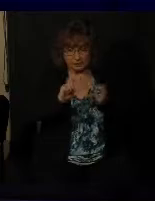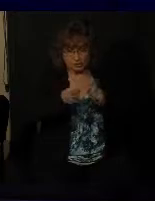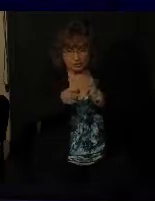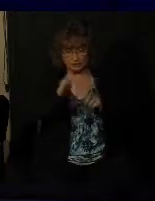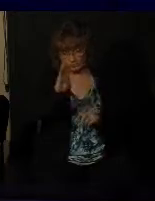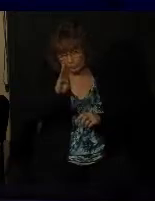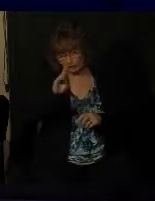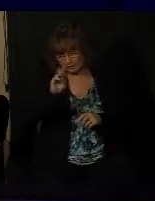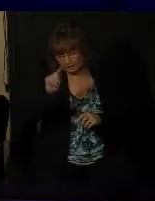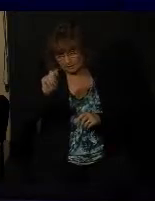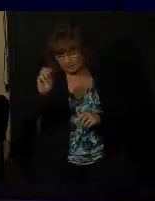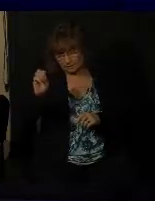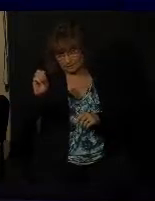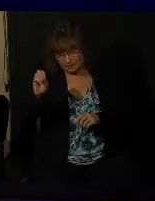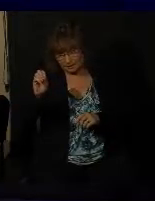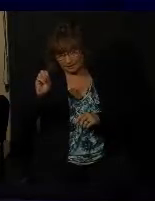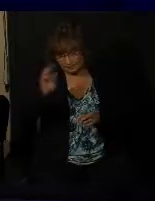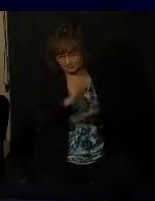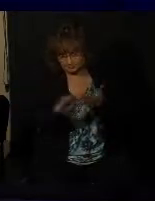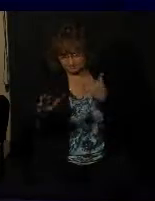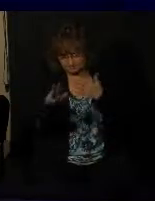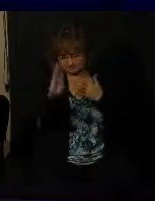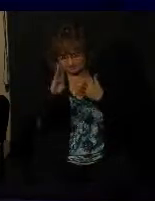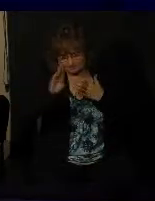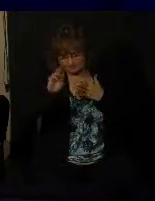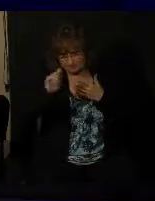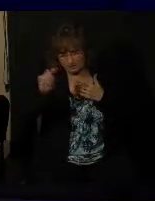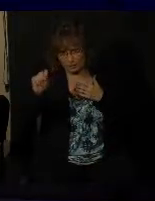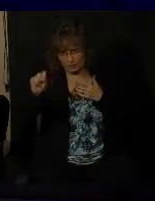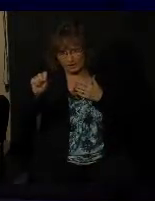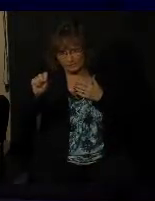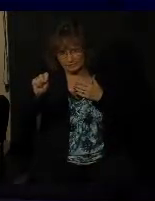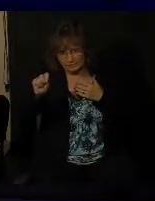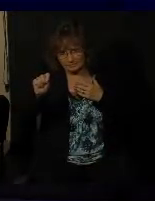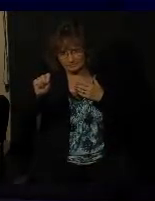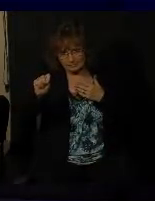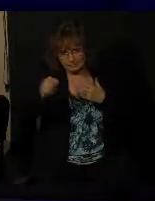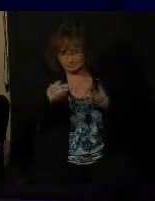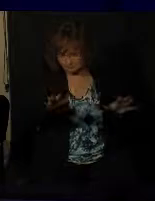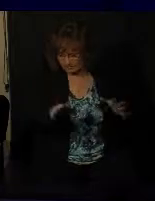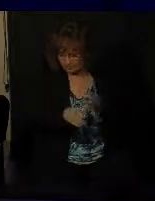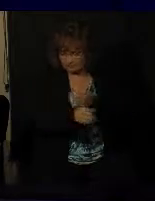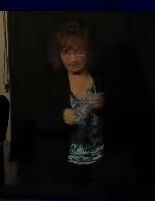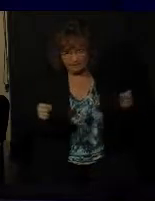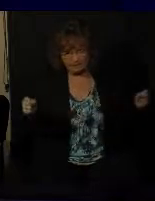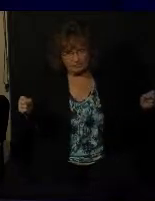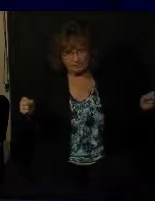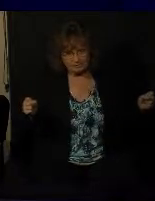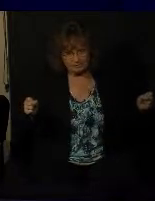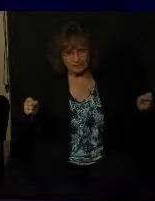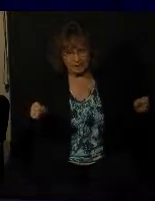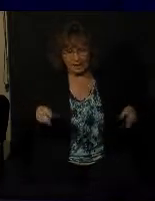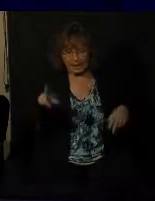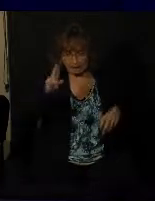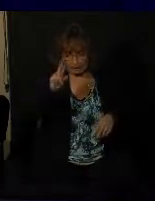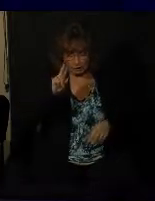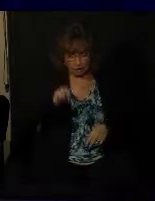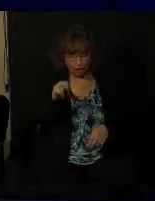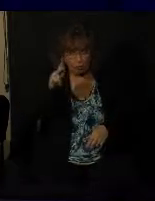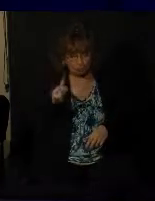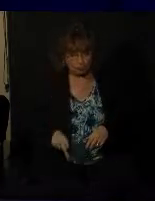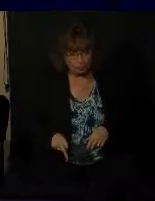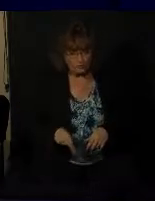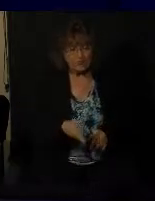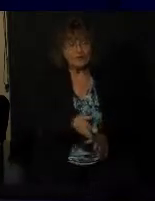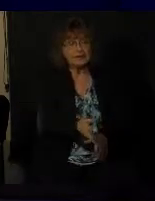can pluck himself out of the hand of Christ. I believe that with all my heart. Jude chapter